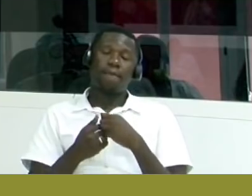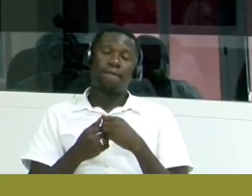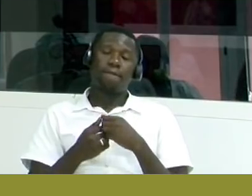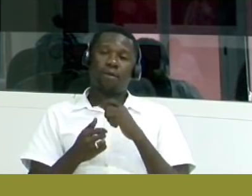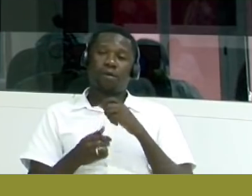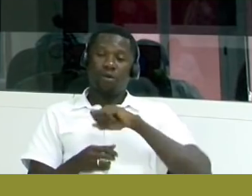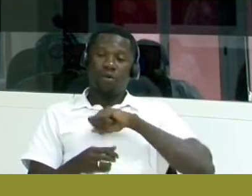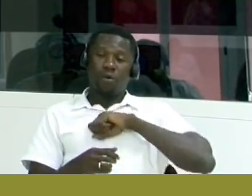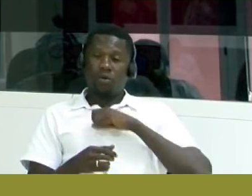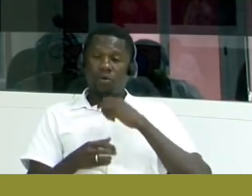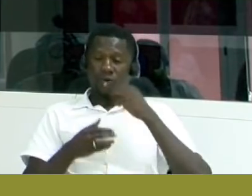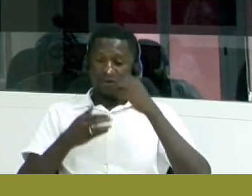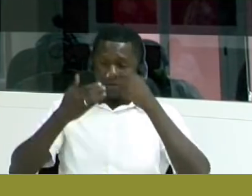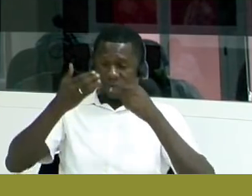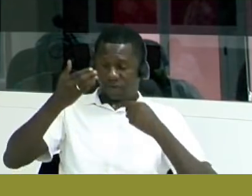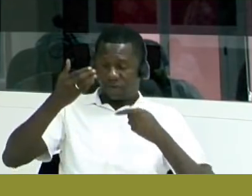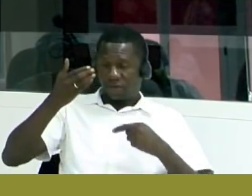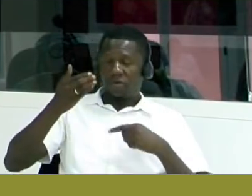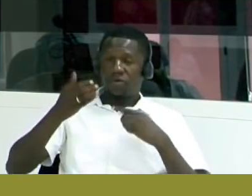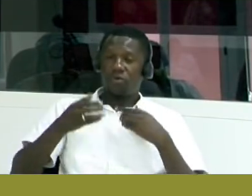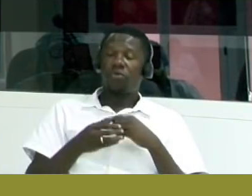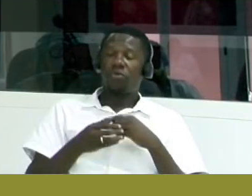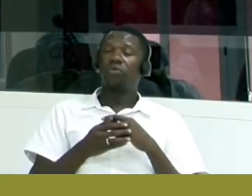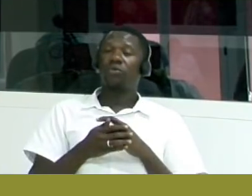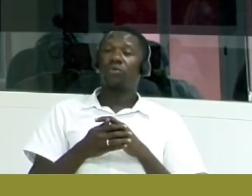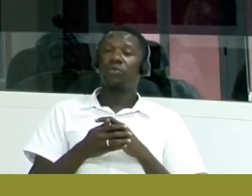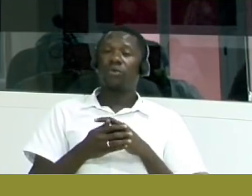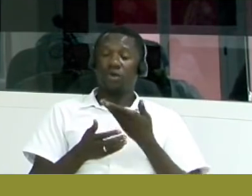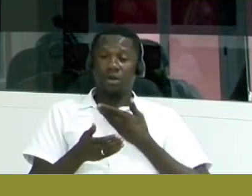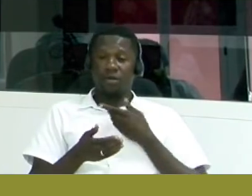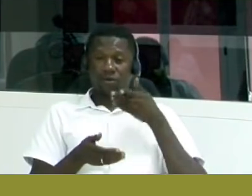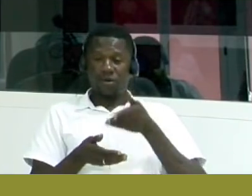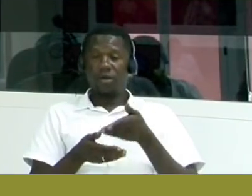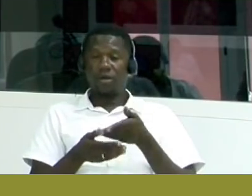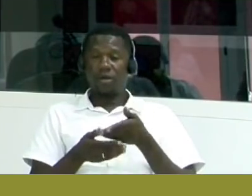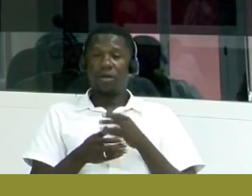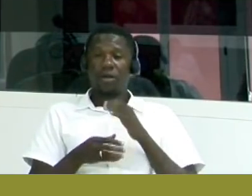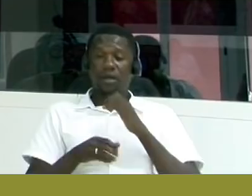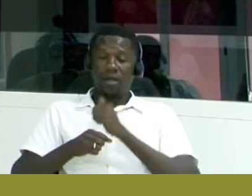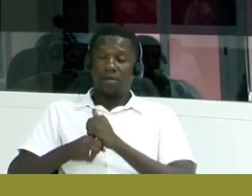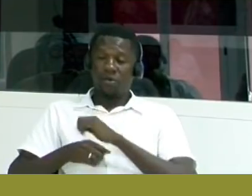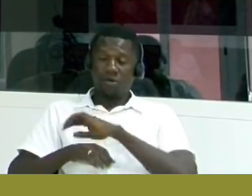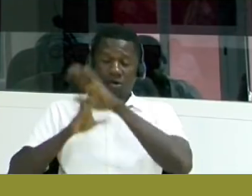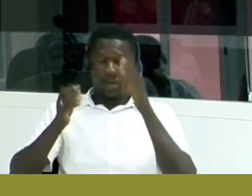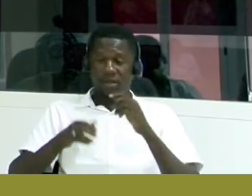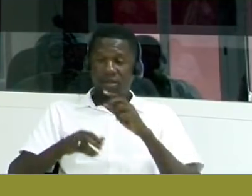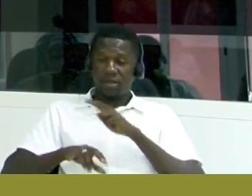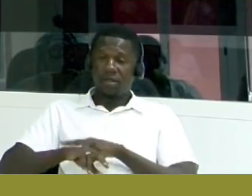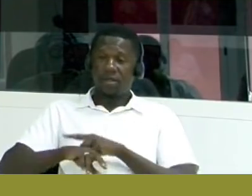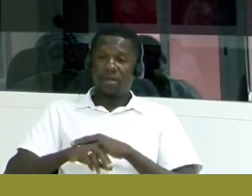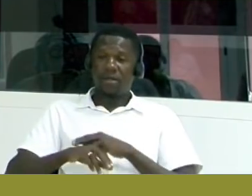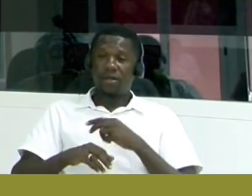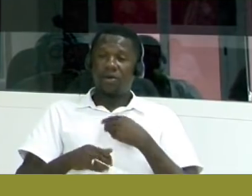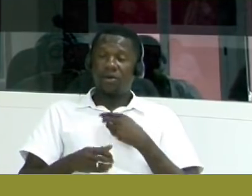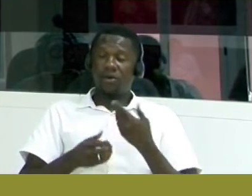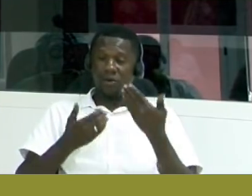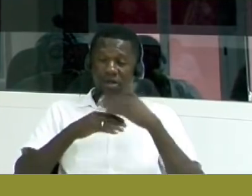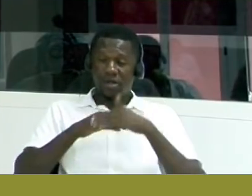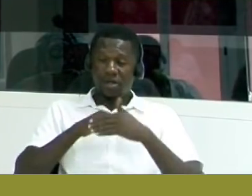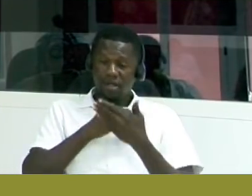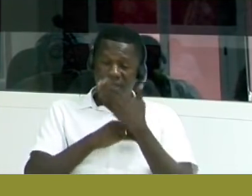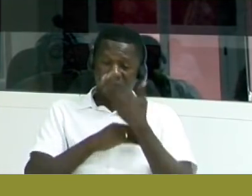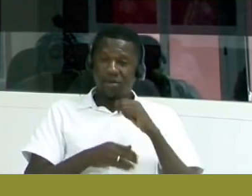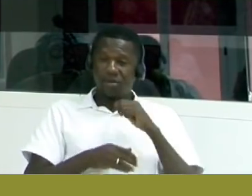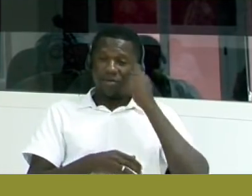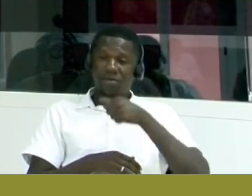personal profile, to have you here, keep you all this time on the eve of your